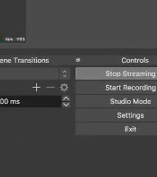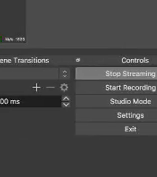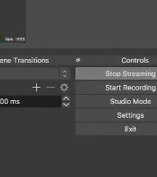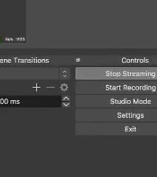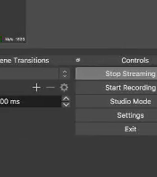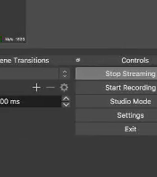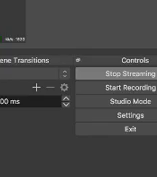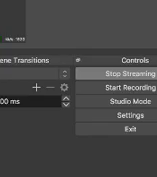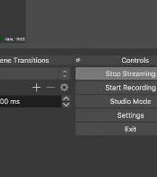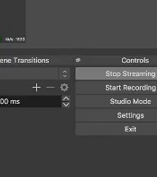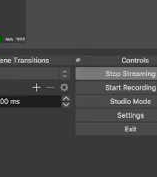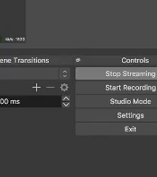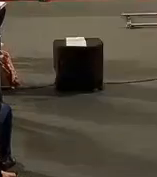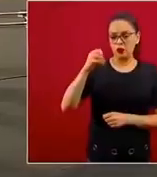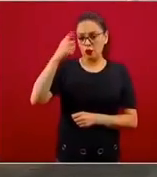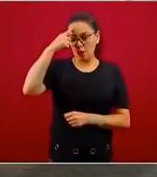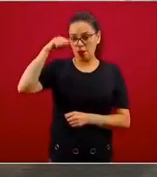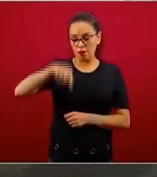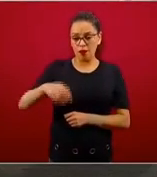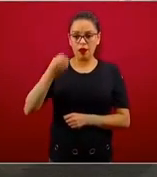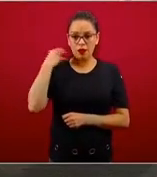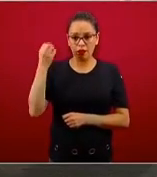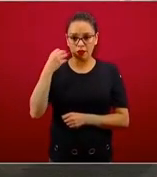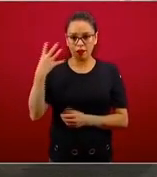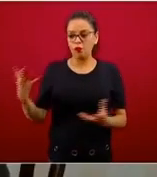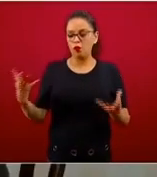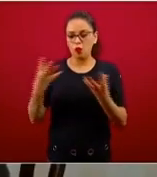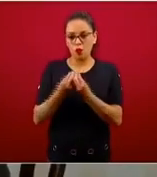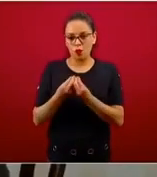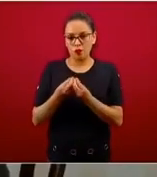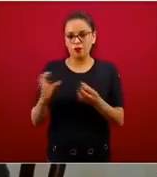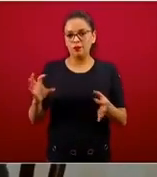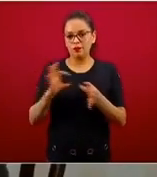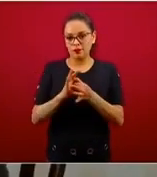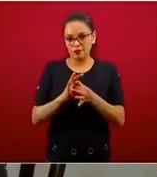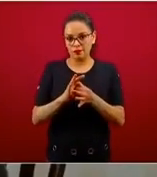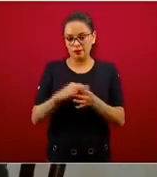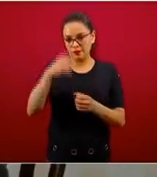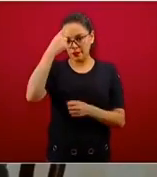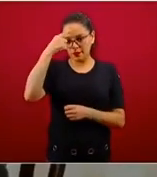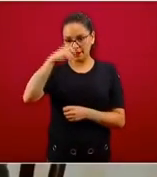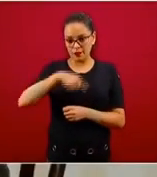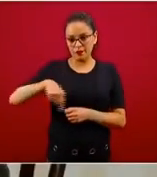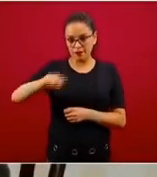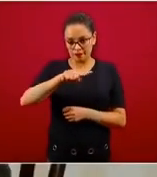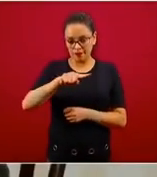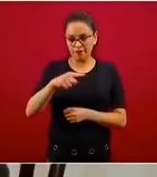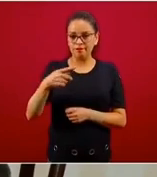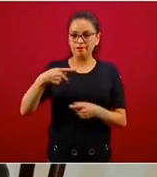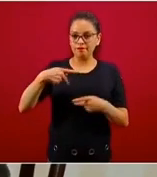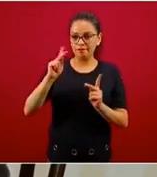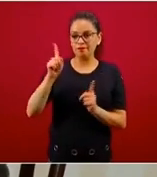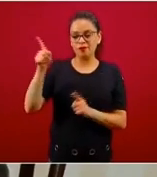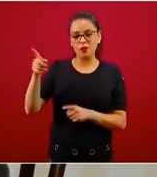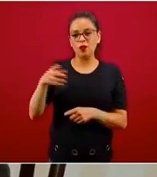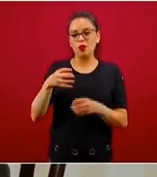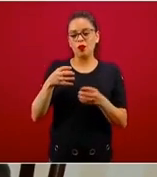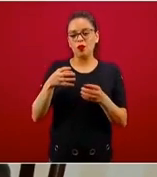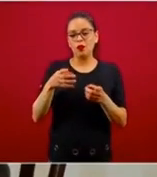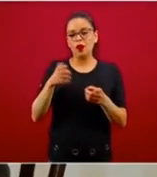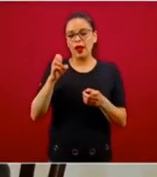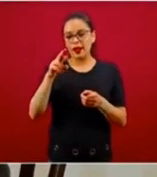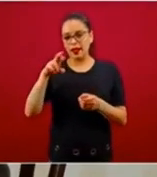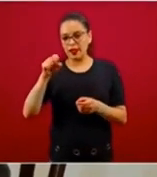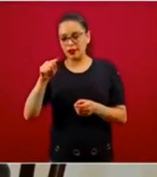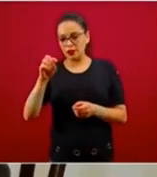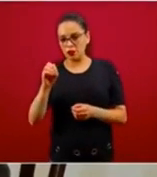have sesión para presentarla en Mr. conjunto con Rojas nosotros. here Ernesto participa to con present Movimiento 312, the next pero information. Ernesto He was part of